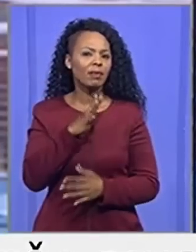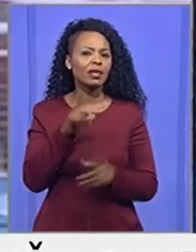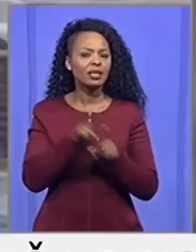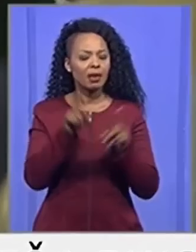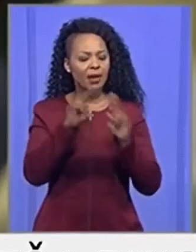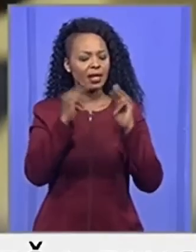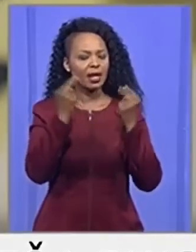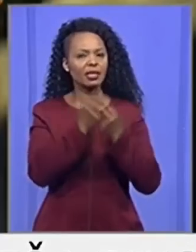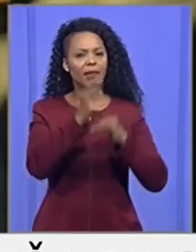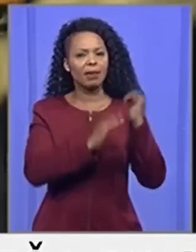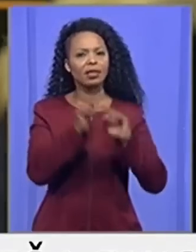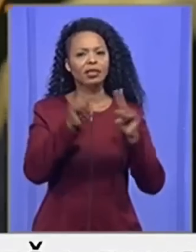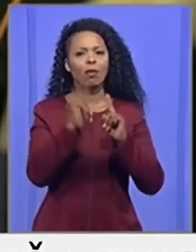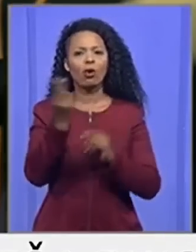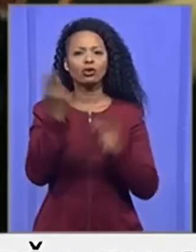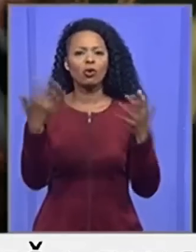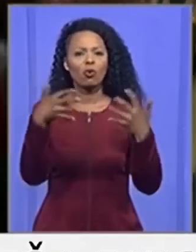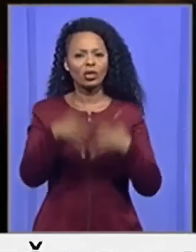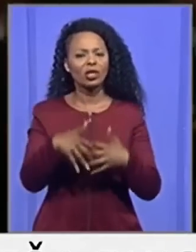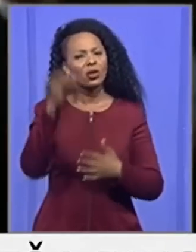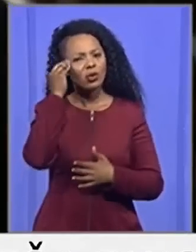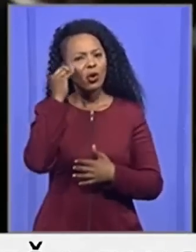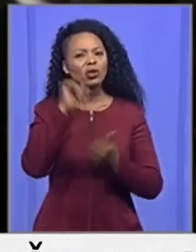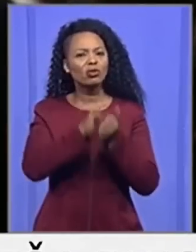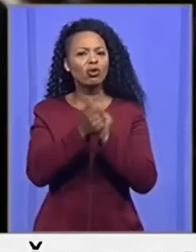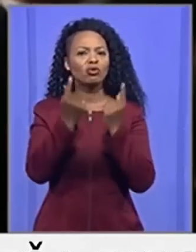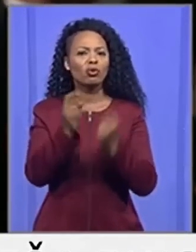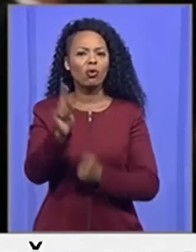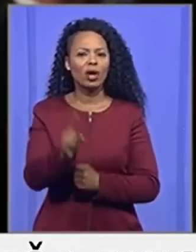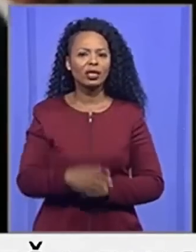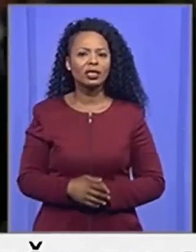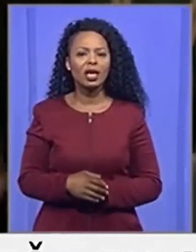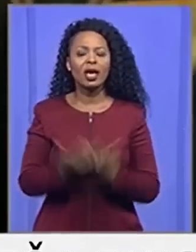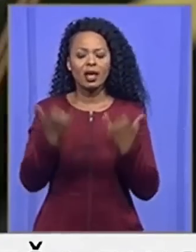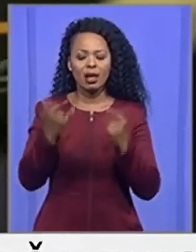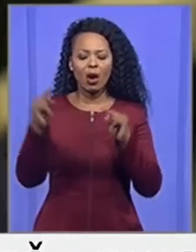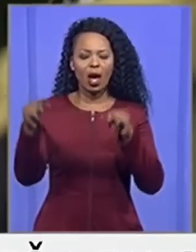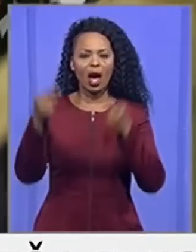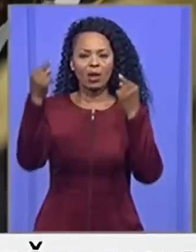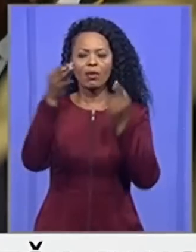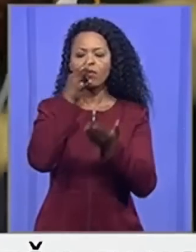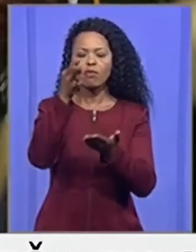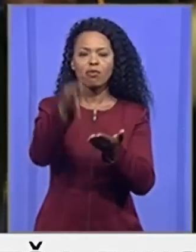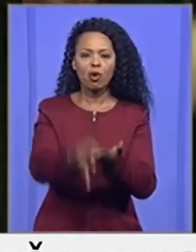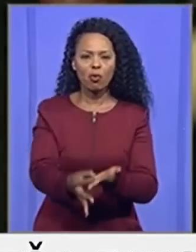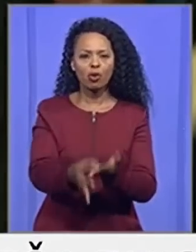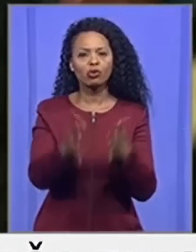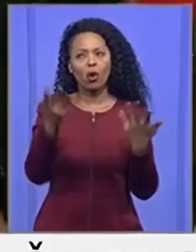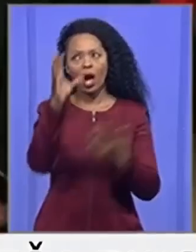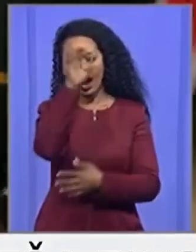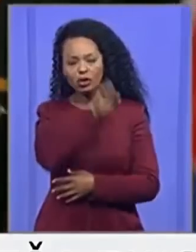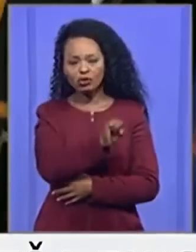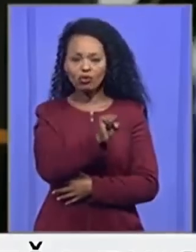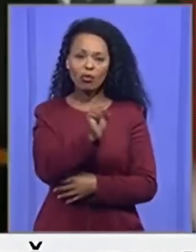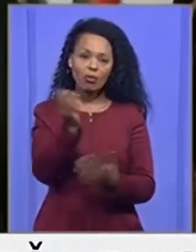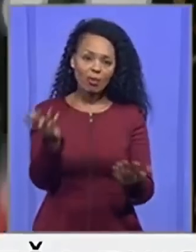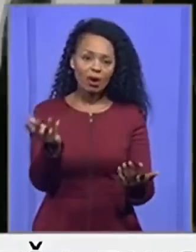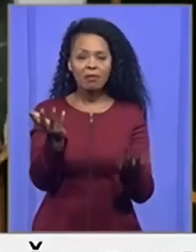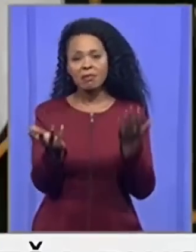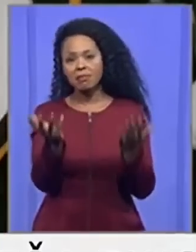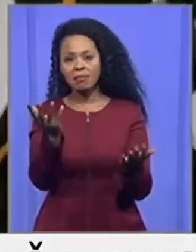also cohesion. We know what sport does. Now, the counter argument I propose or assume is going to be